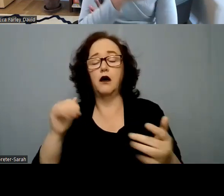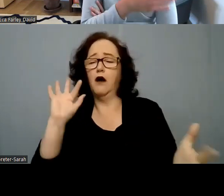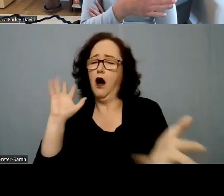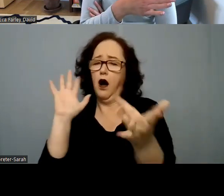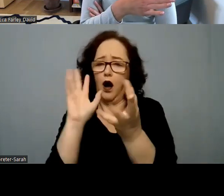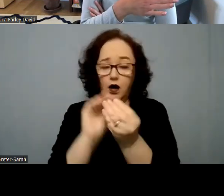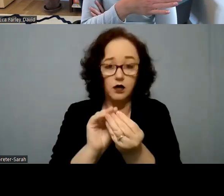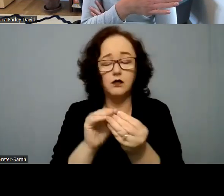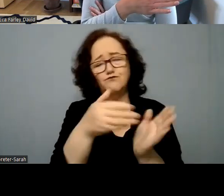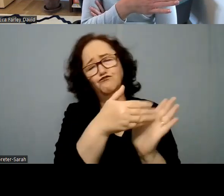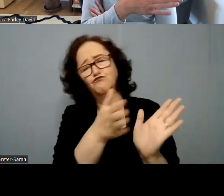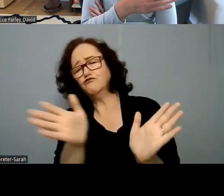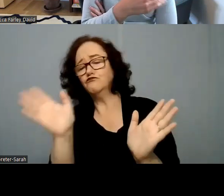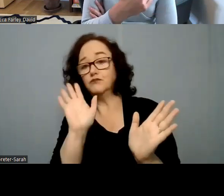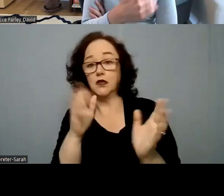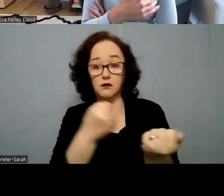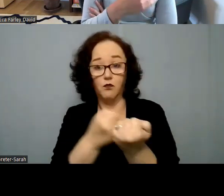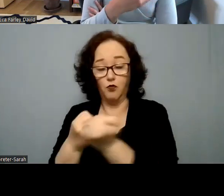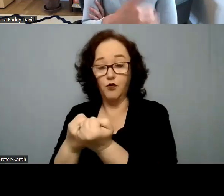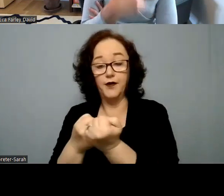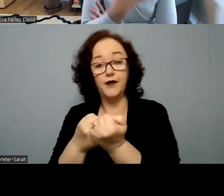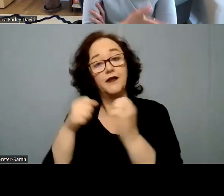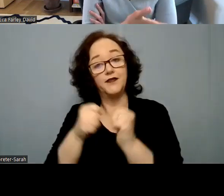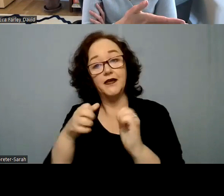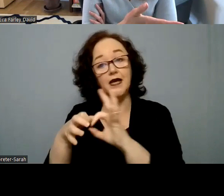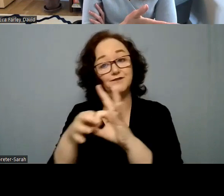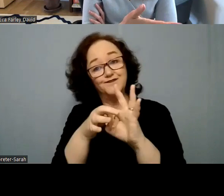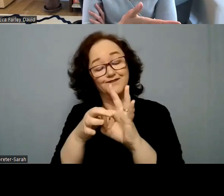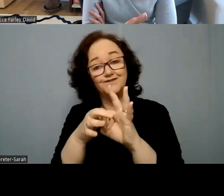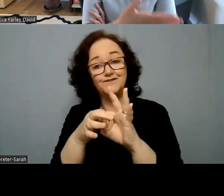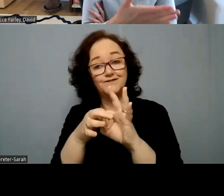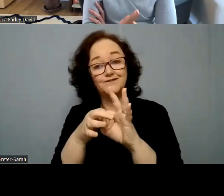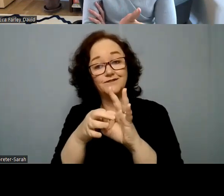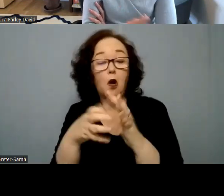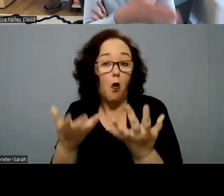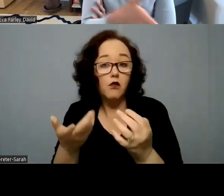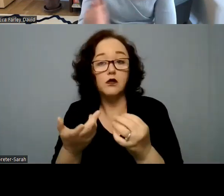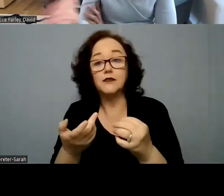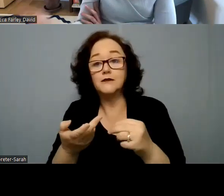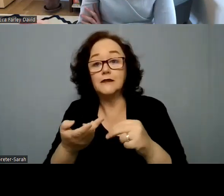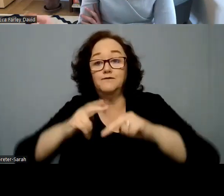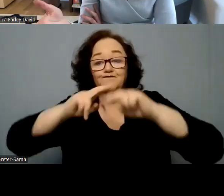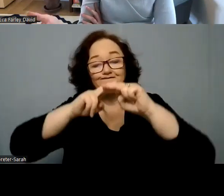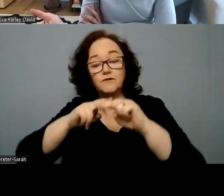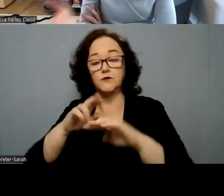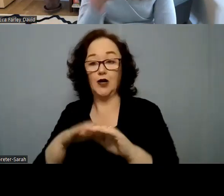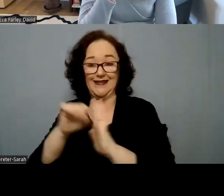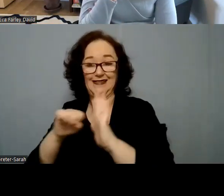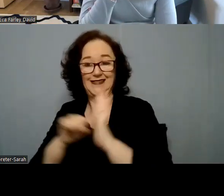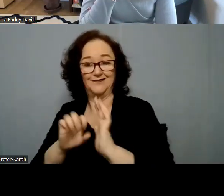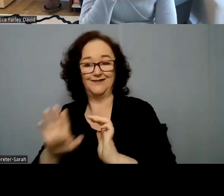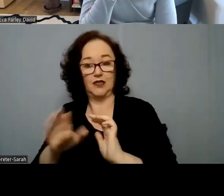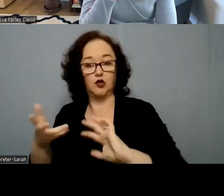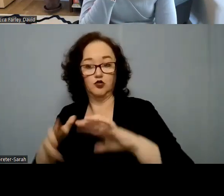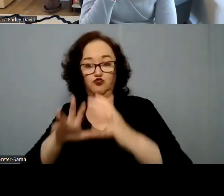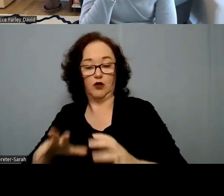can interface with or interface or build upon states' crisis response networks at any point along the continuum,